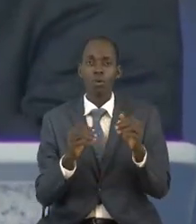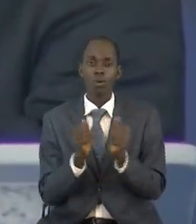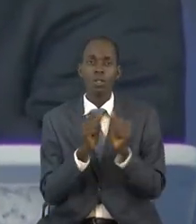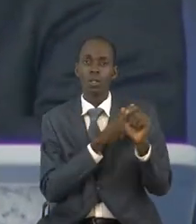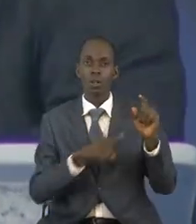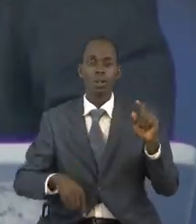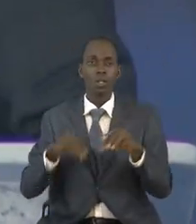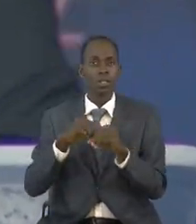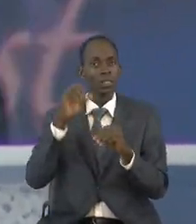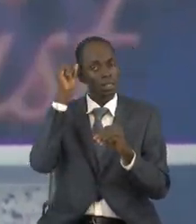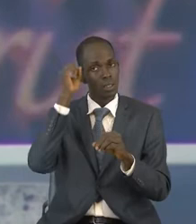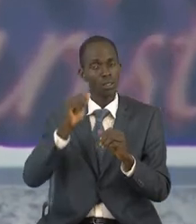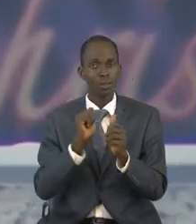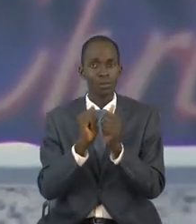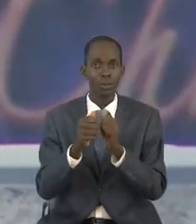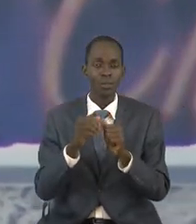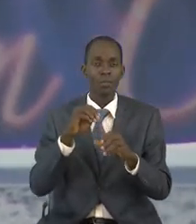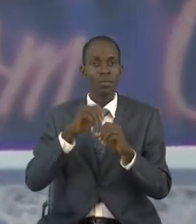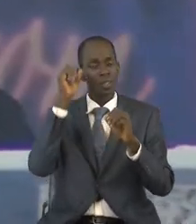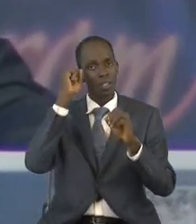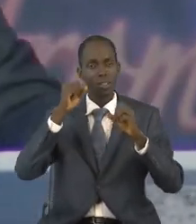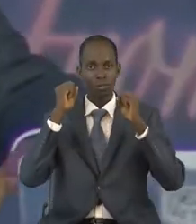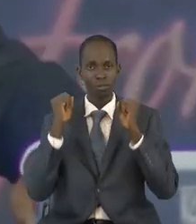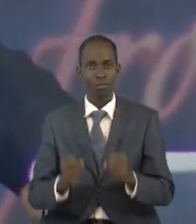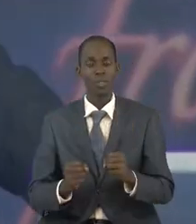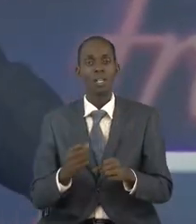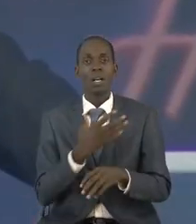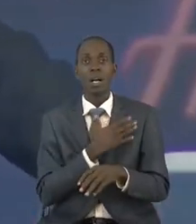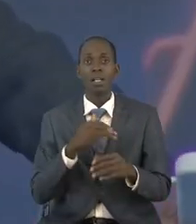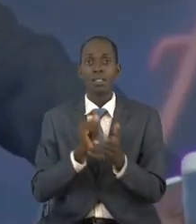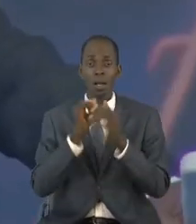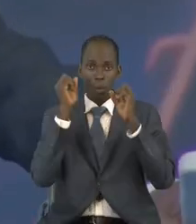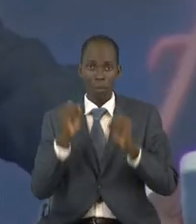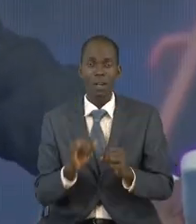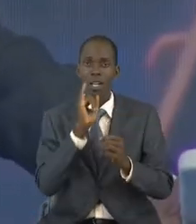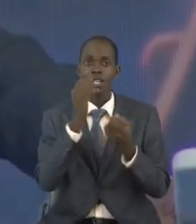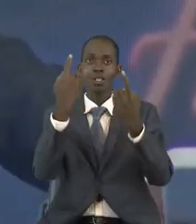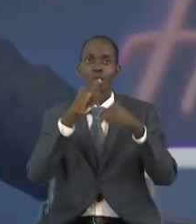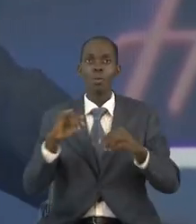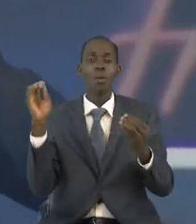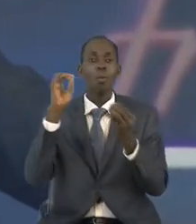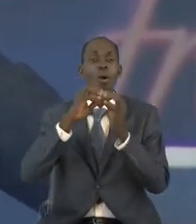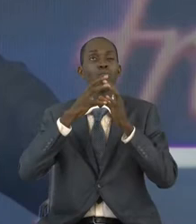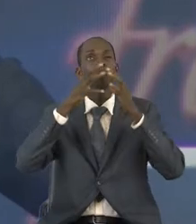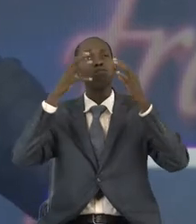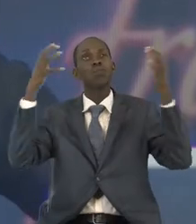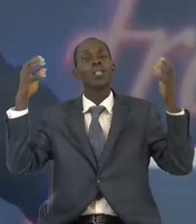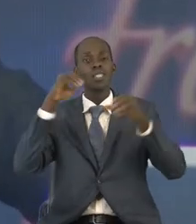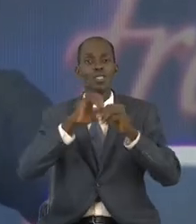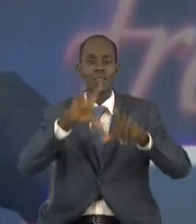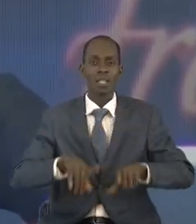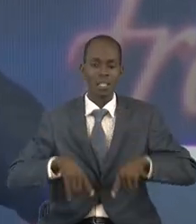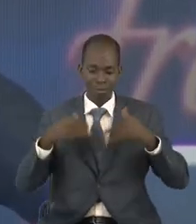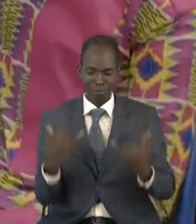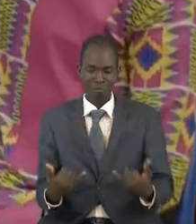his strength, in his power. And that power is coming more abundantly in your life today